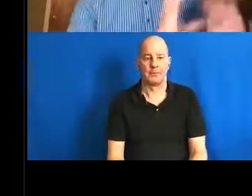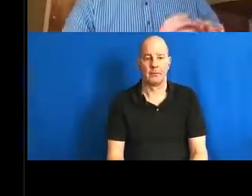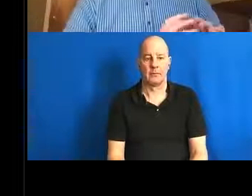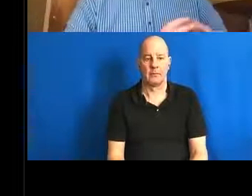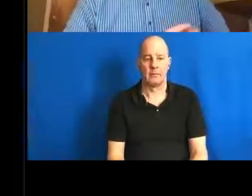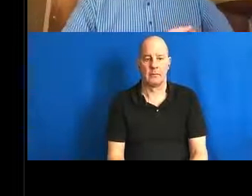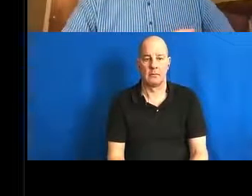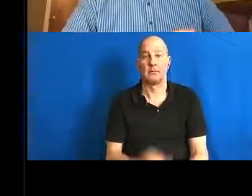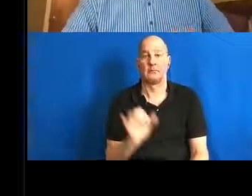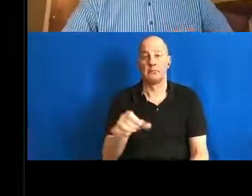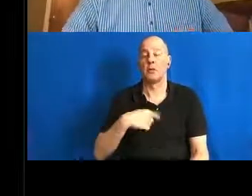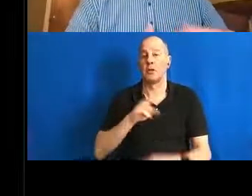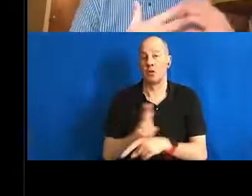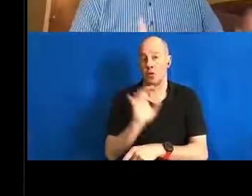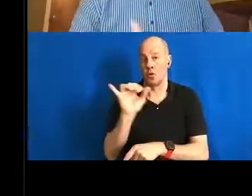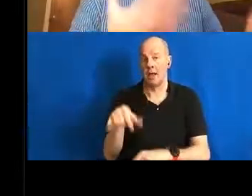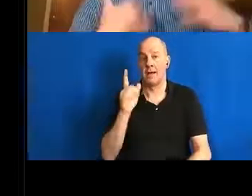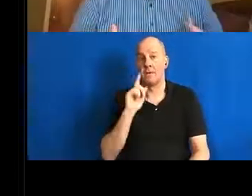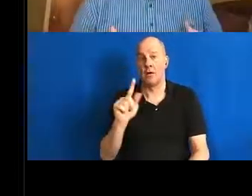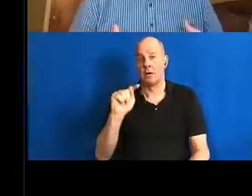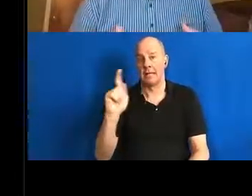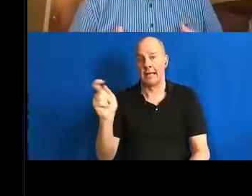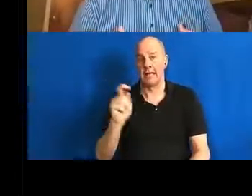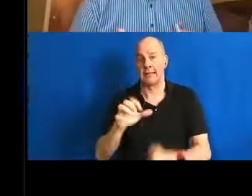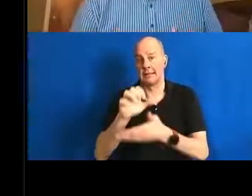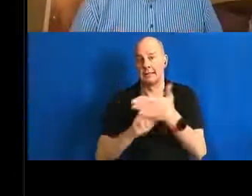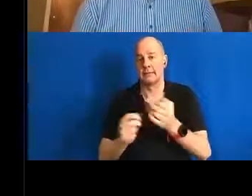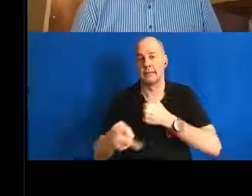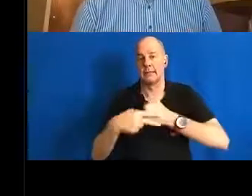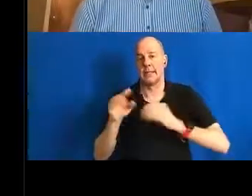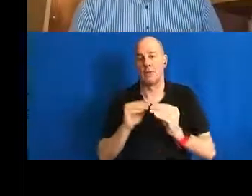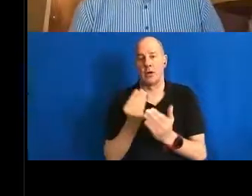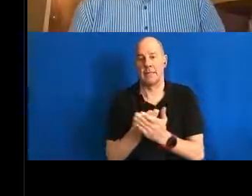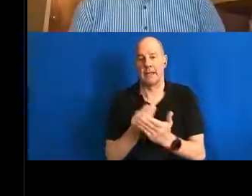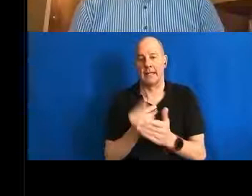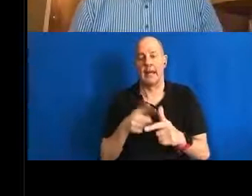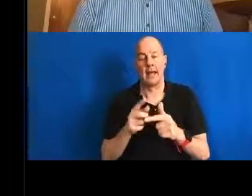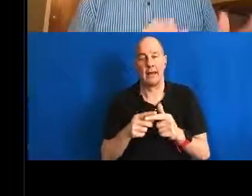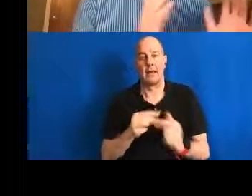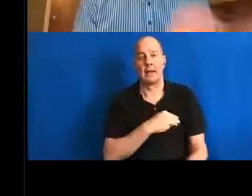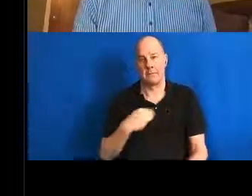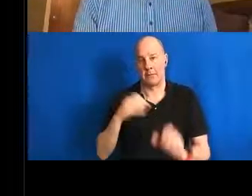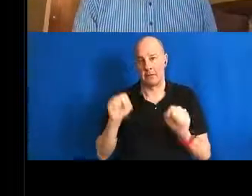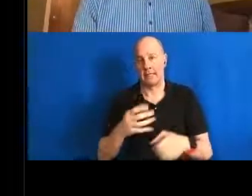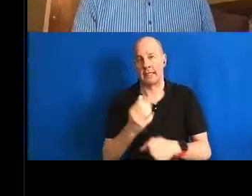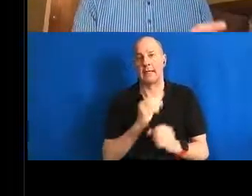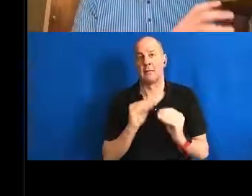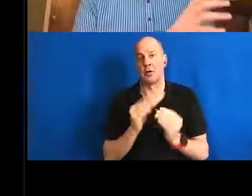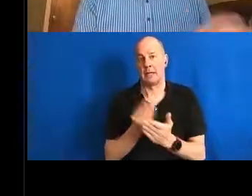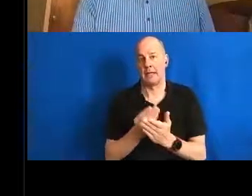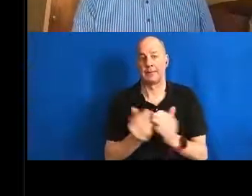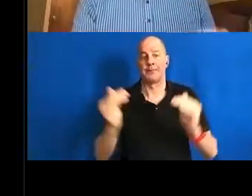get a tax deduction for the cooperative to save more money so that members can receive more of that income. And the patronage